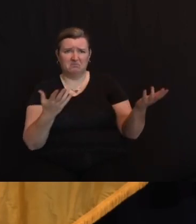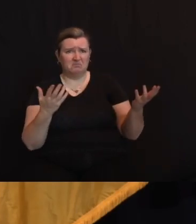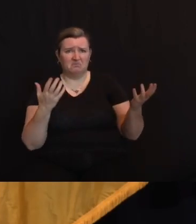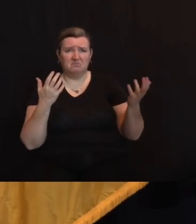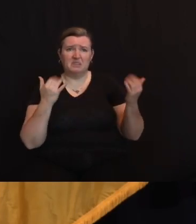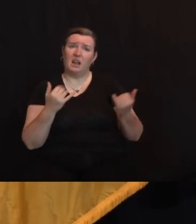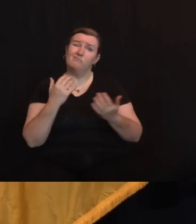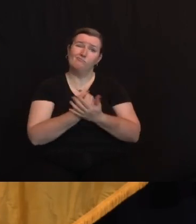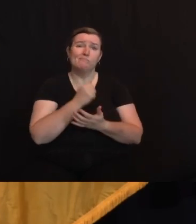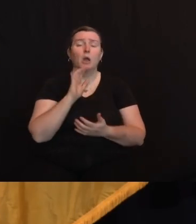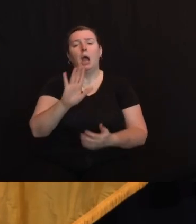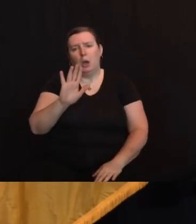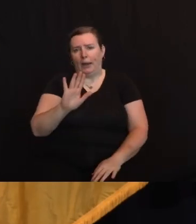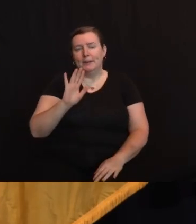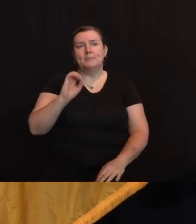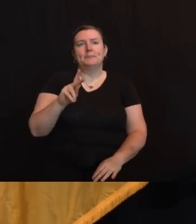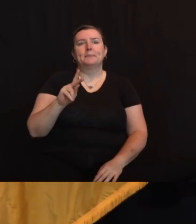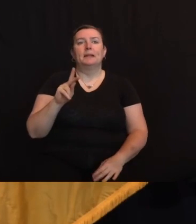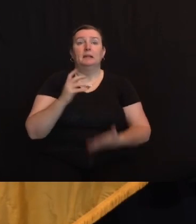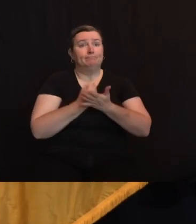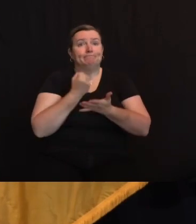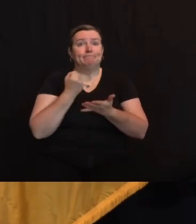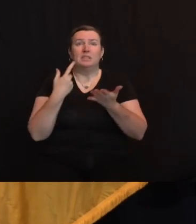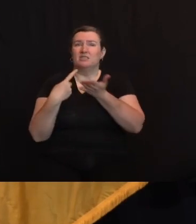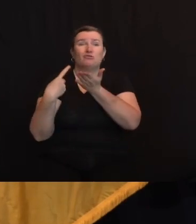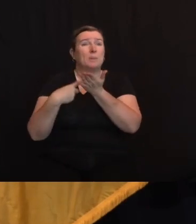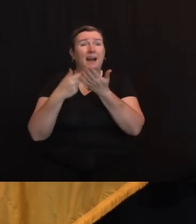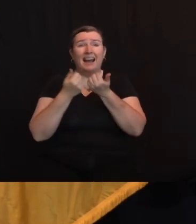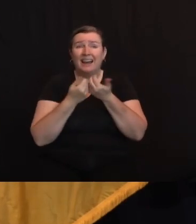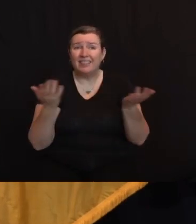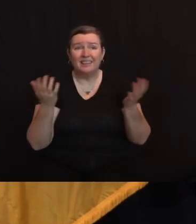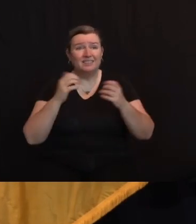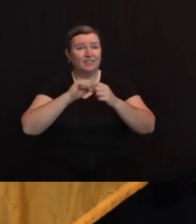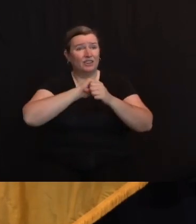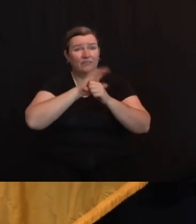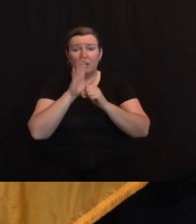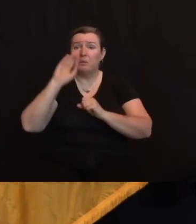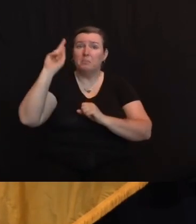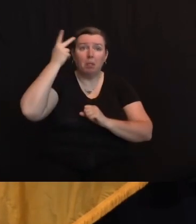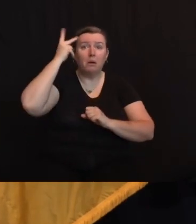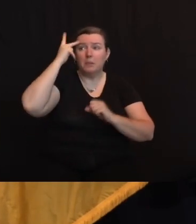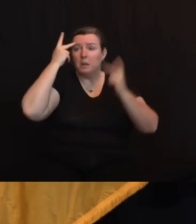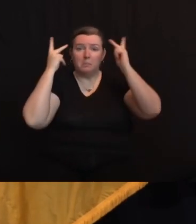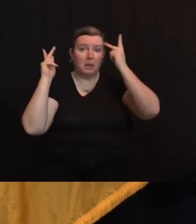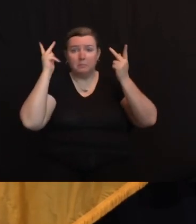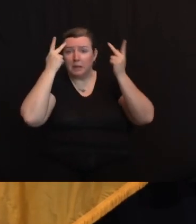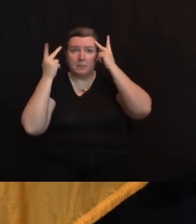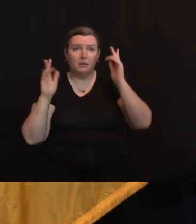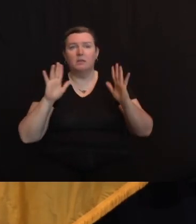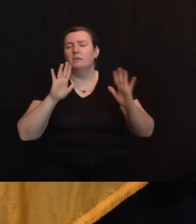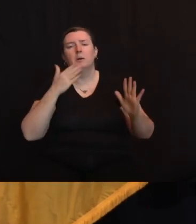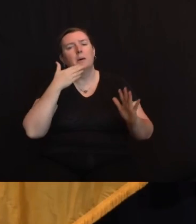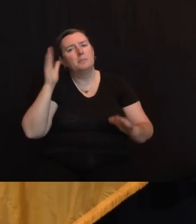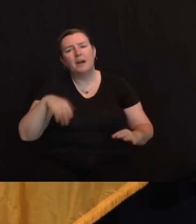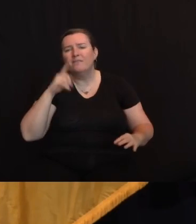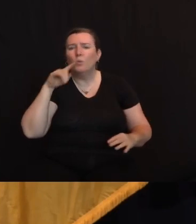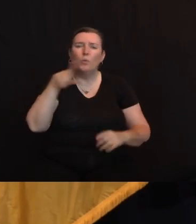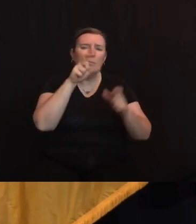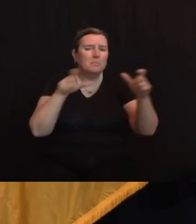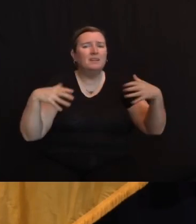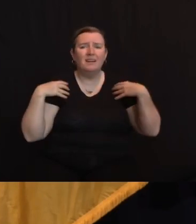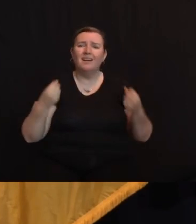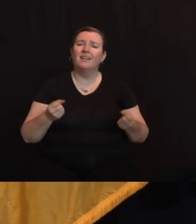that the politicization of this is bad for public health. And so when folks